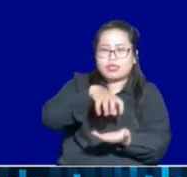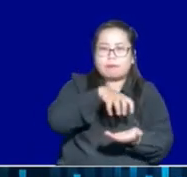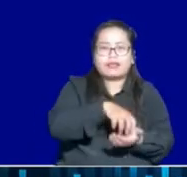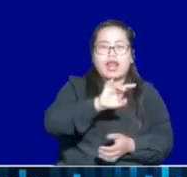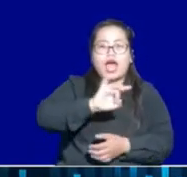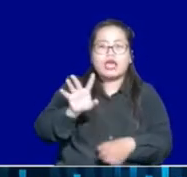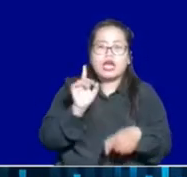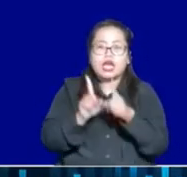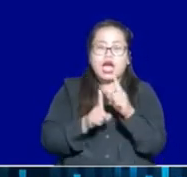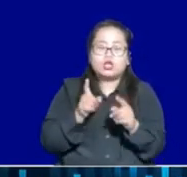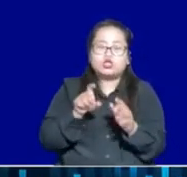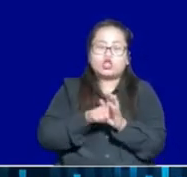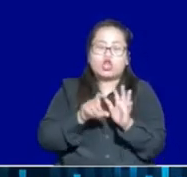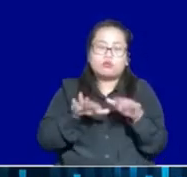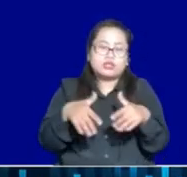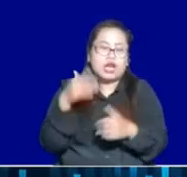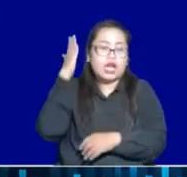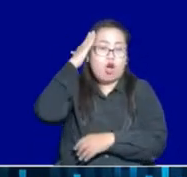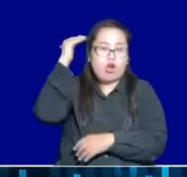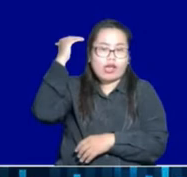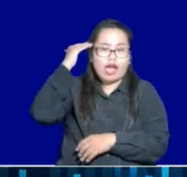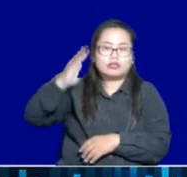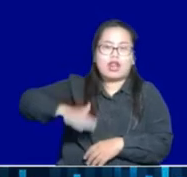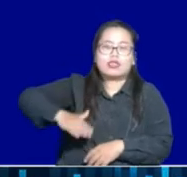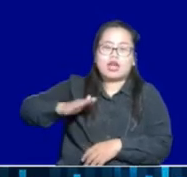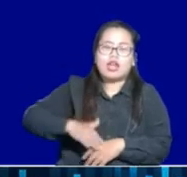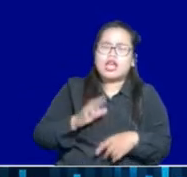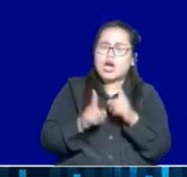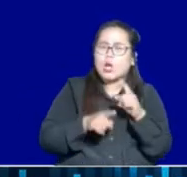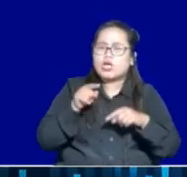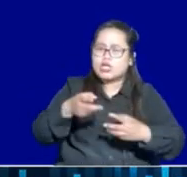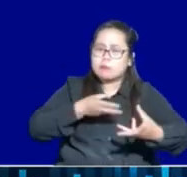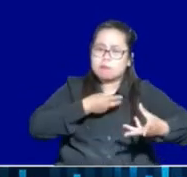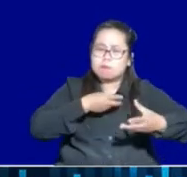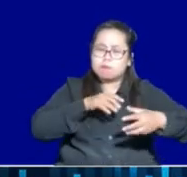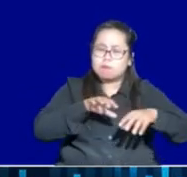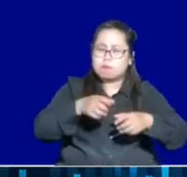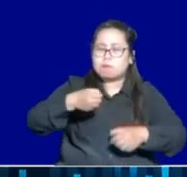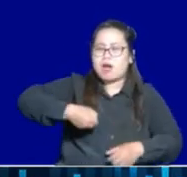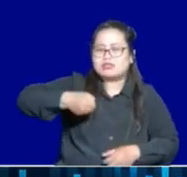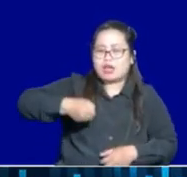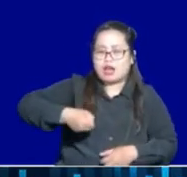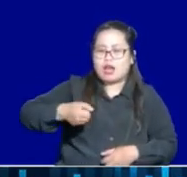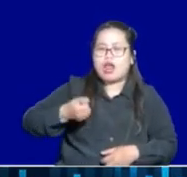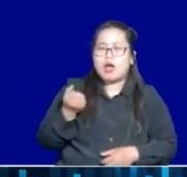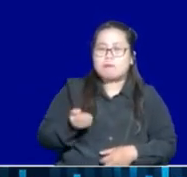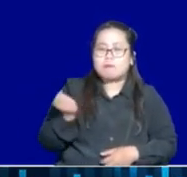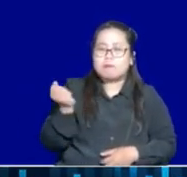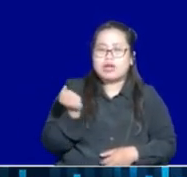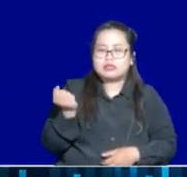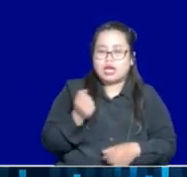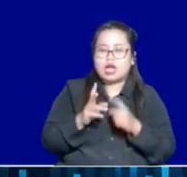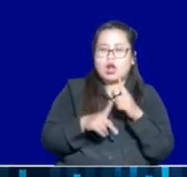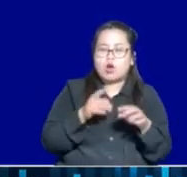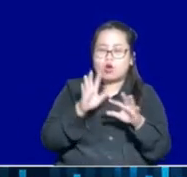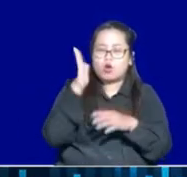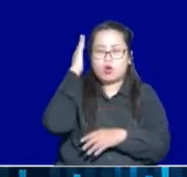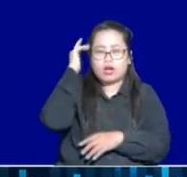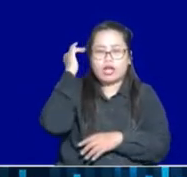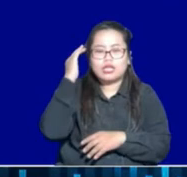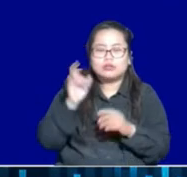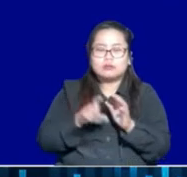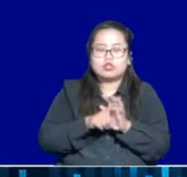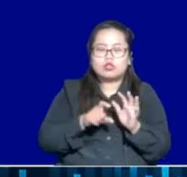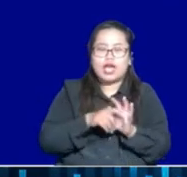this is South Korea's market share in the world. That is a world market share in textiles, electronics, and machinery. You see,